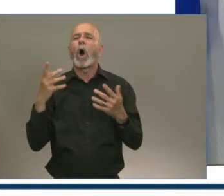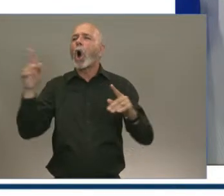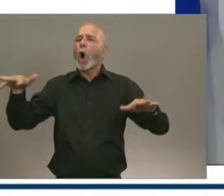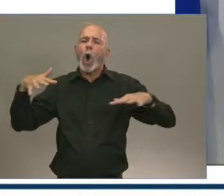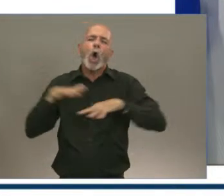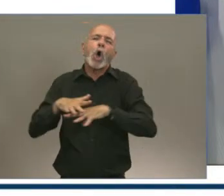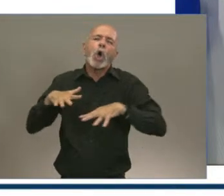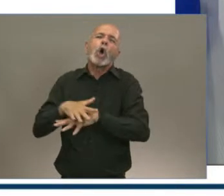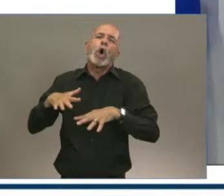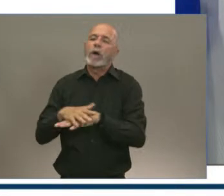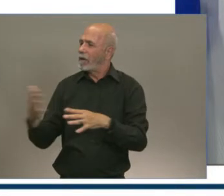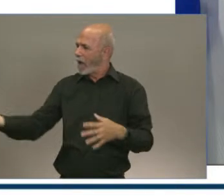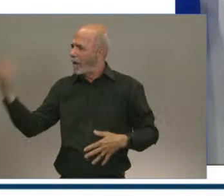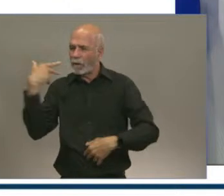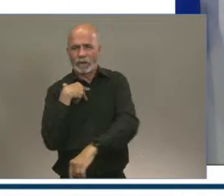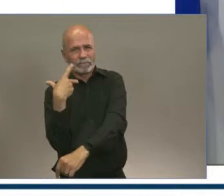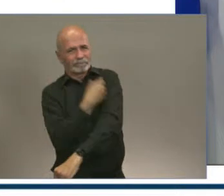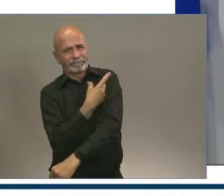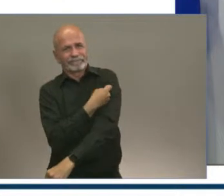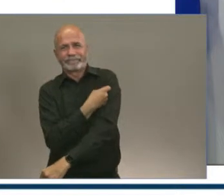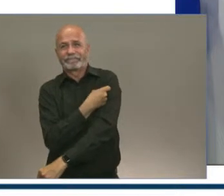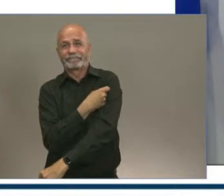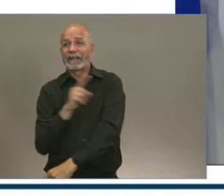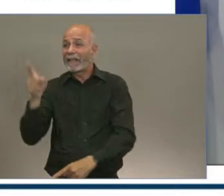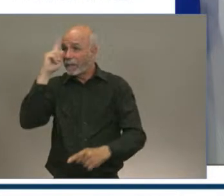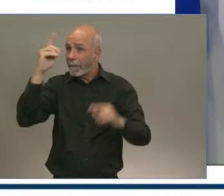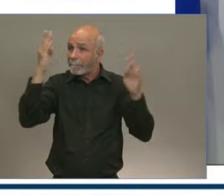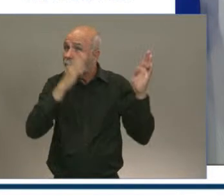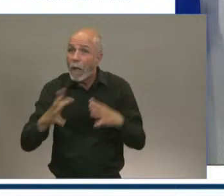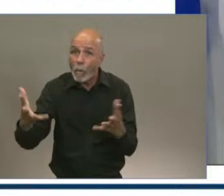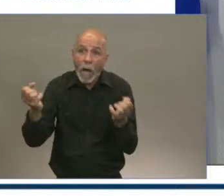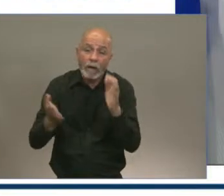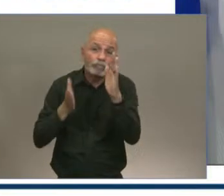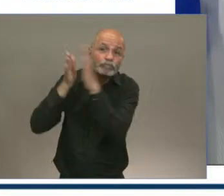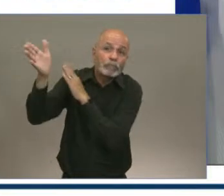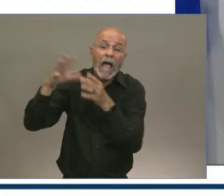vaccinated. So as you're planning for your weekend, I know you're planning to get